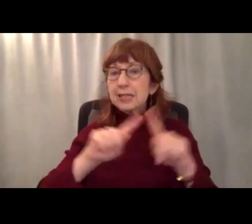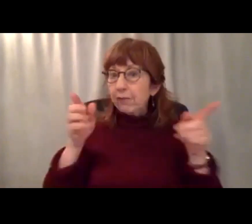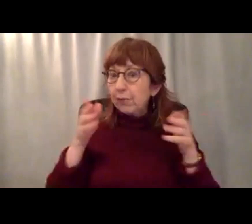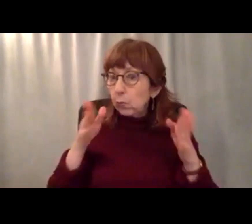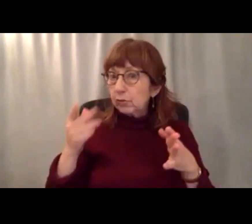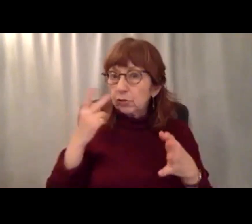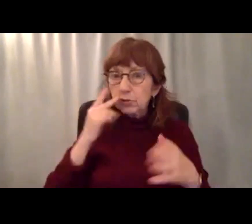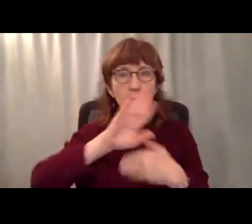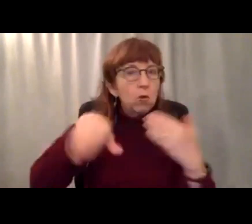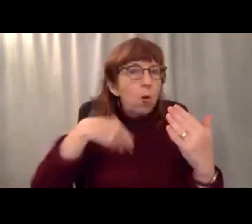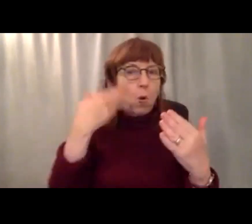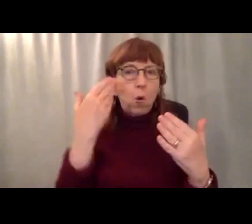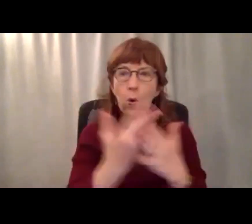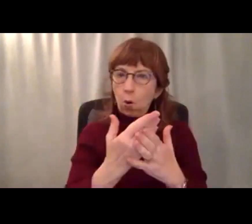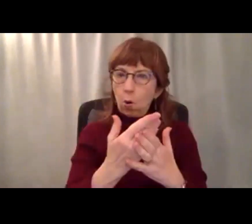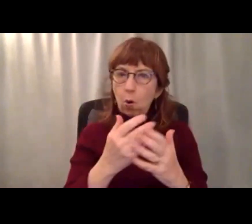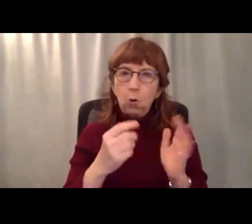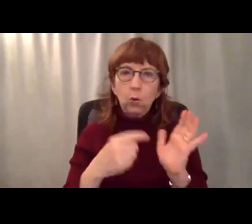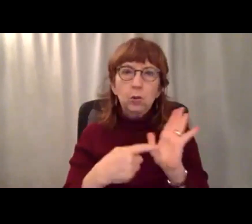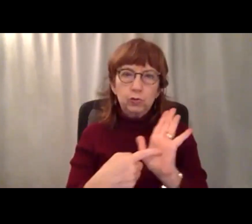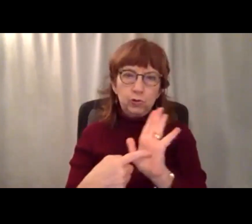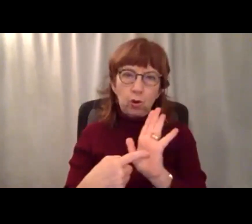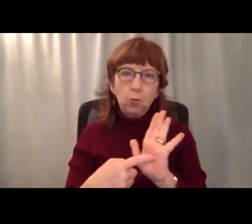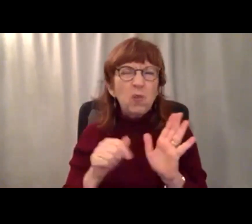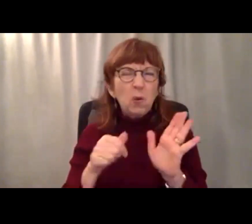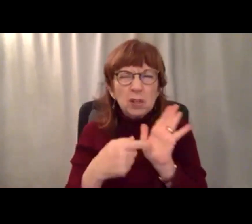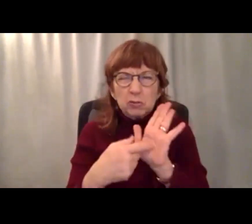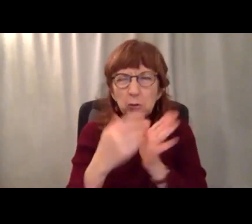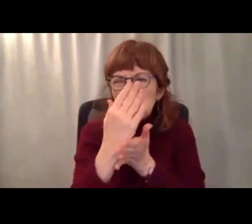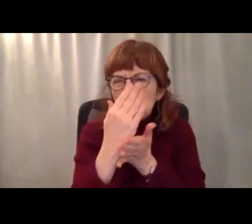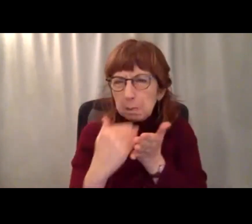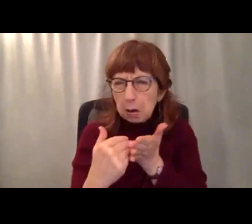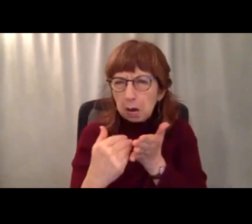which tonight we've only shared a small subset.